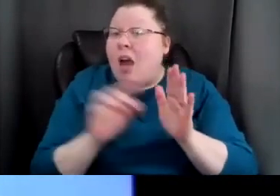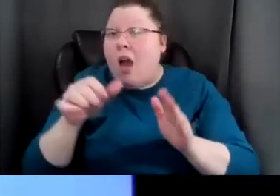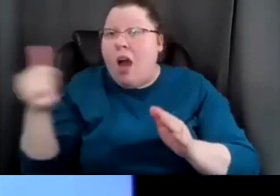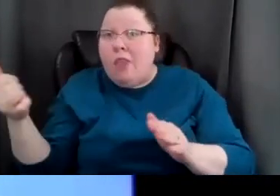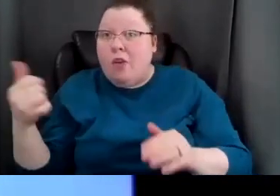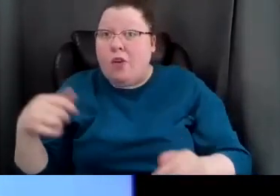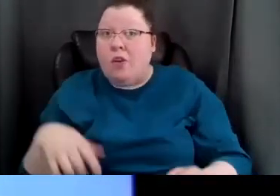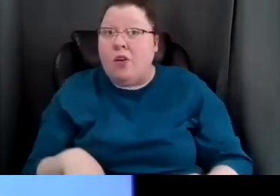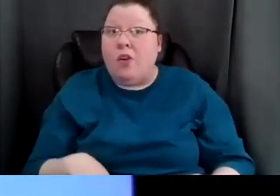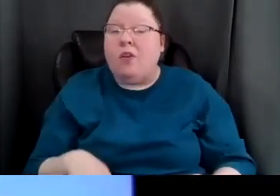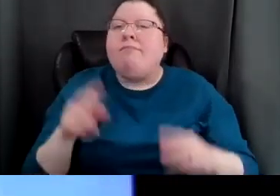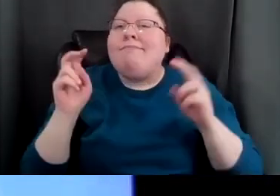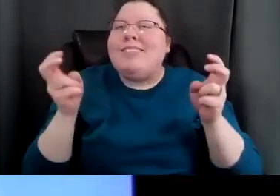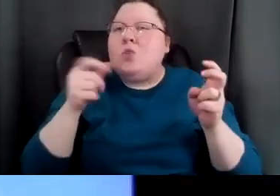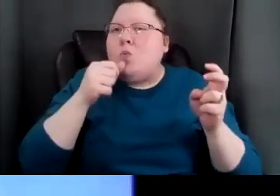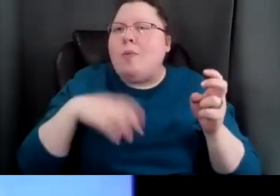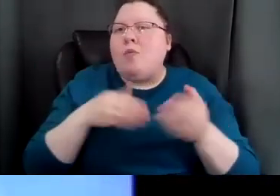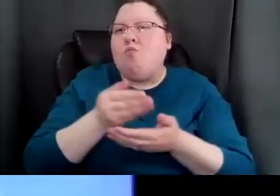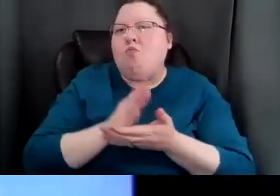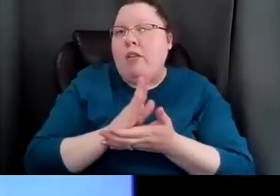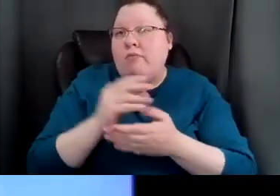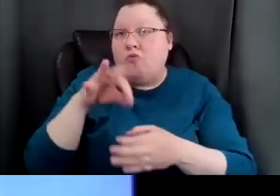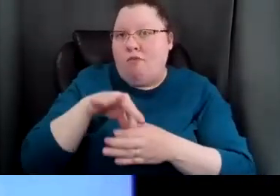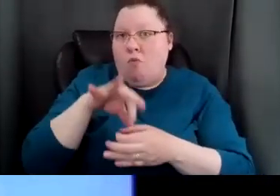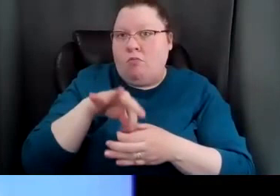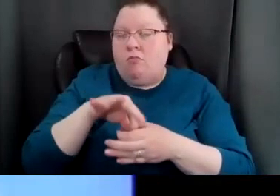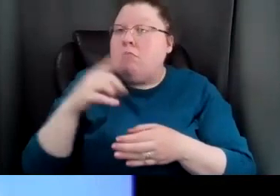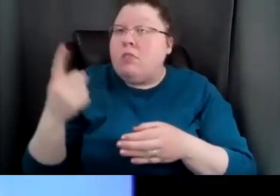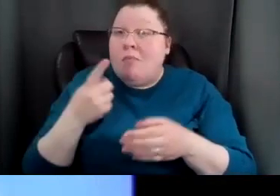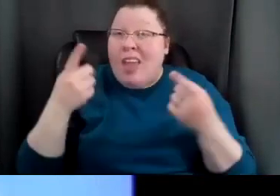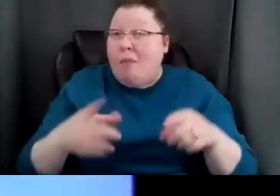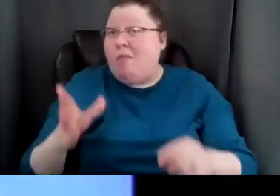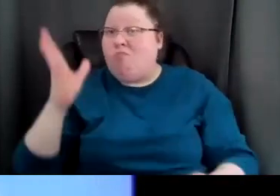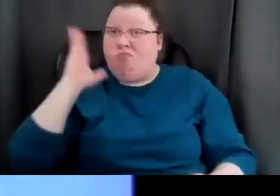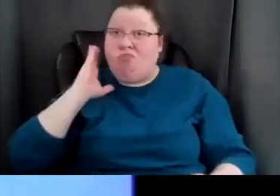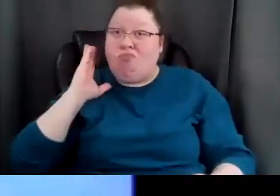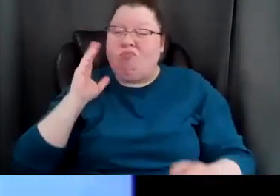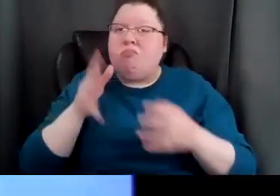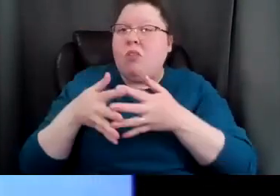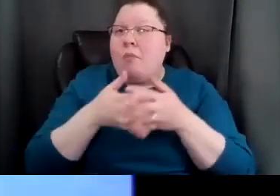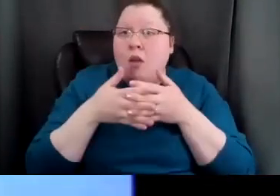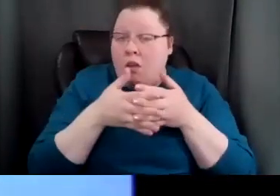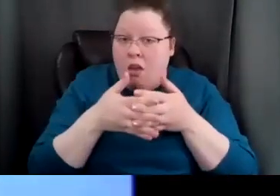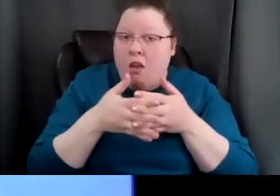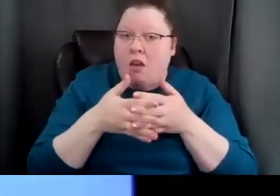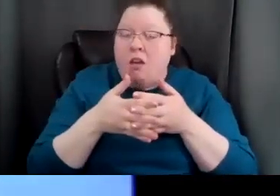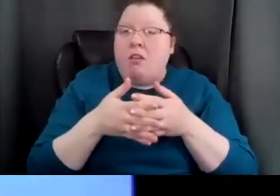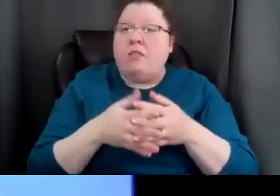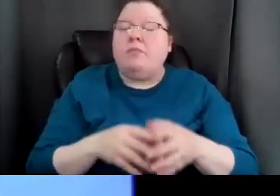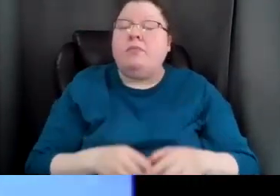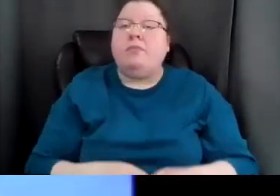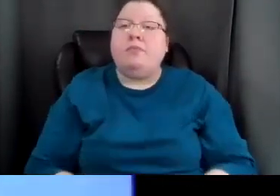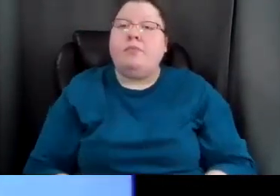essay. We could take the issue women's rights to vote. This is something that happened in the past in America around the turn of the